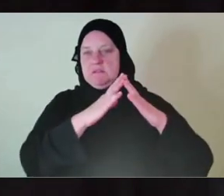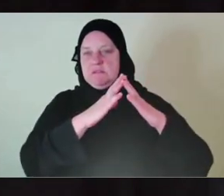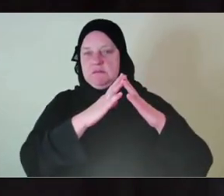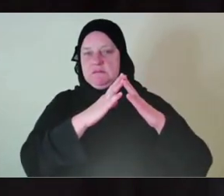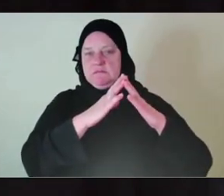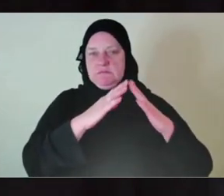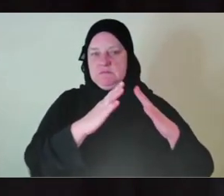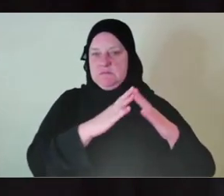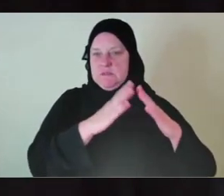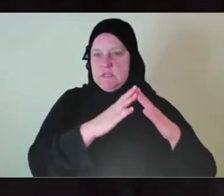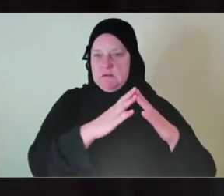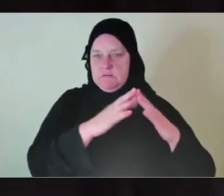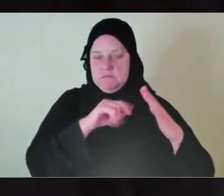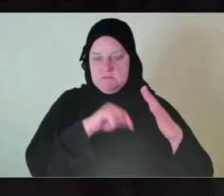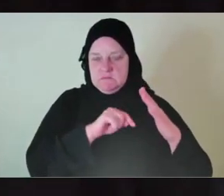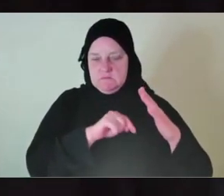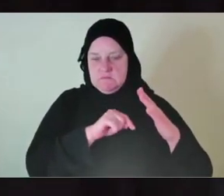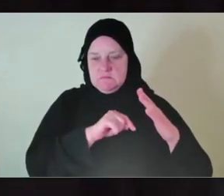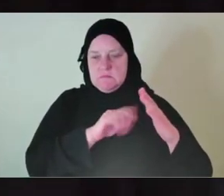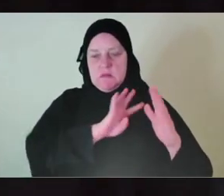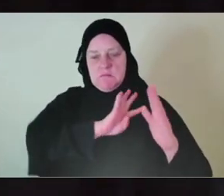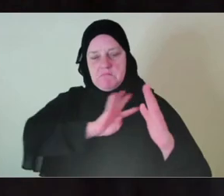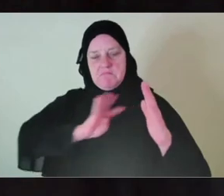who believed in him.